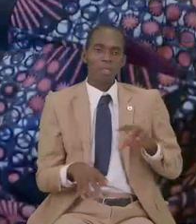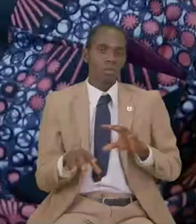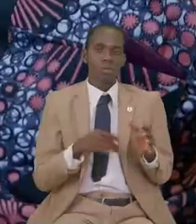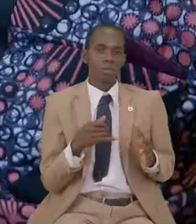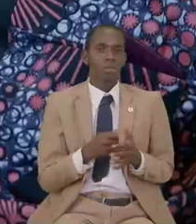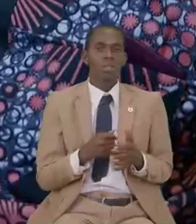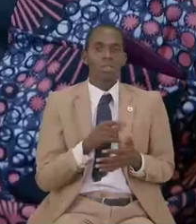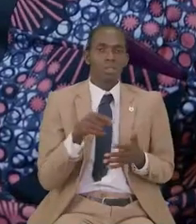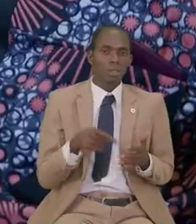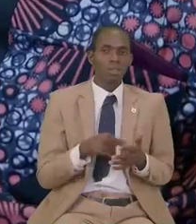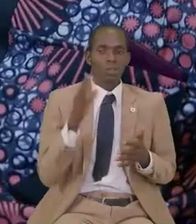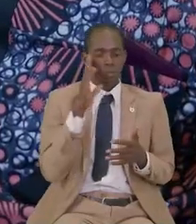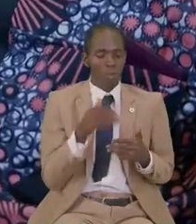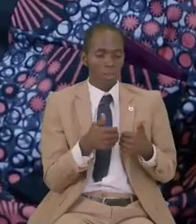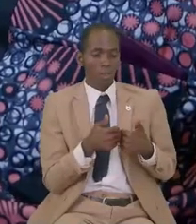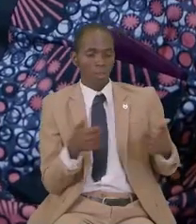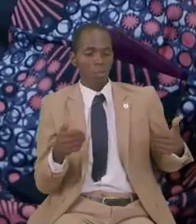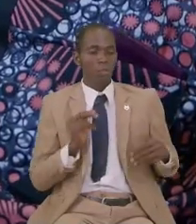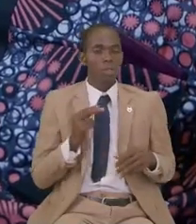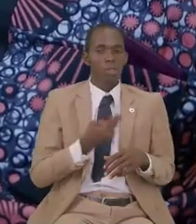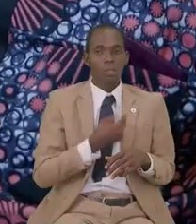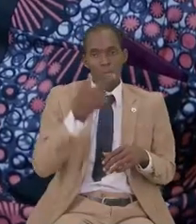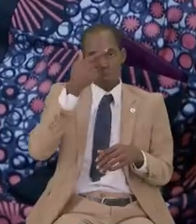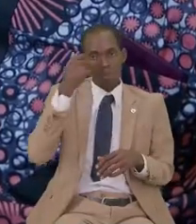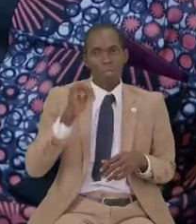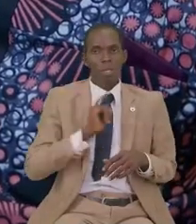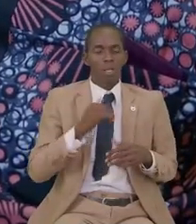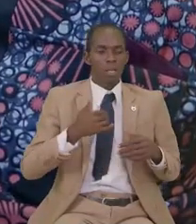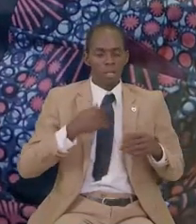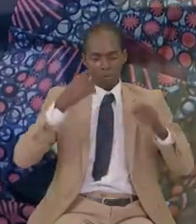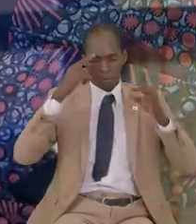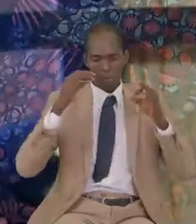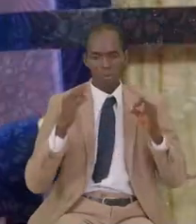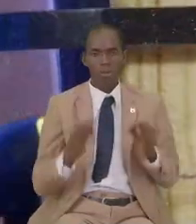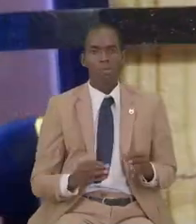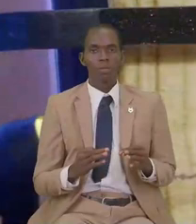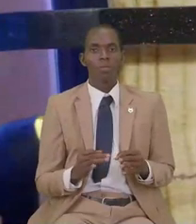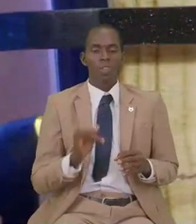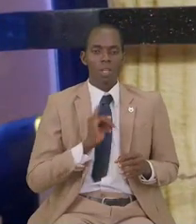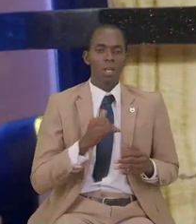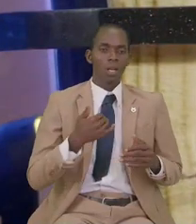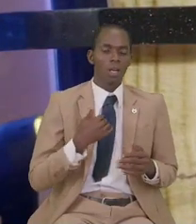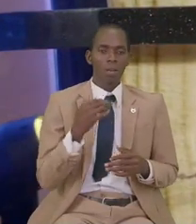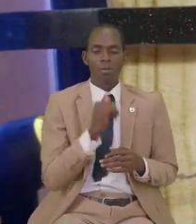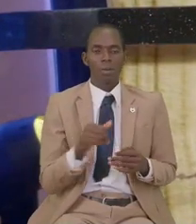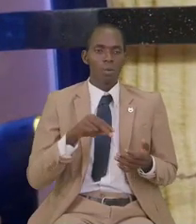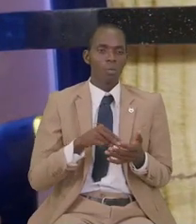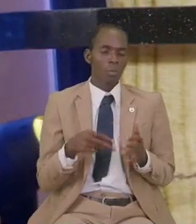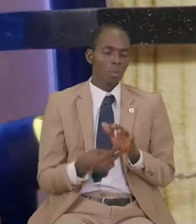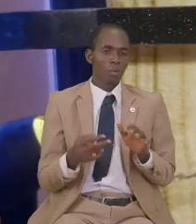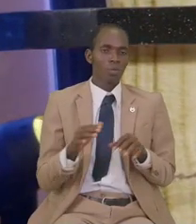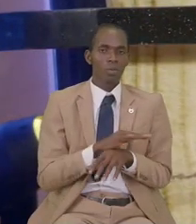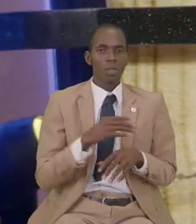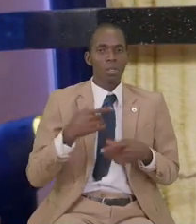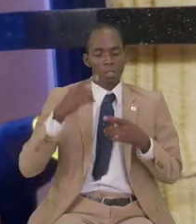will separate us because I made up my mind and I have a purposeful heart cleansed already